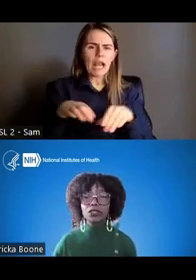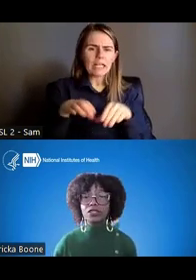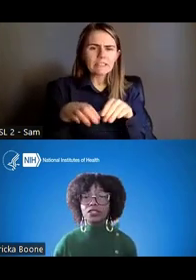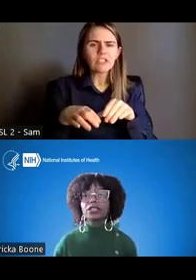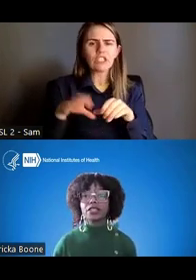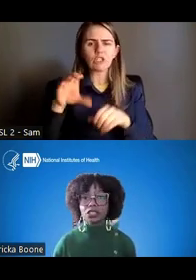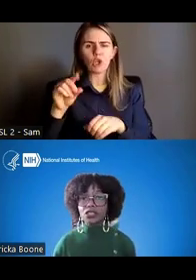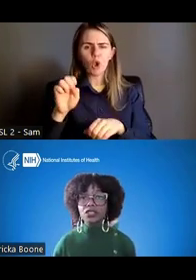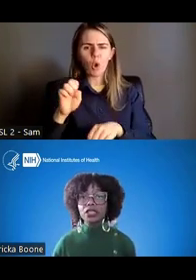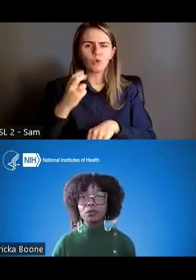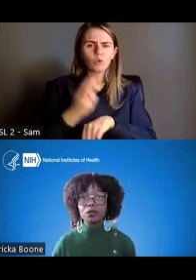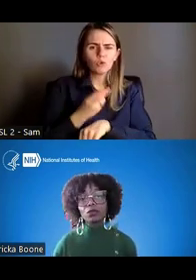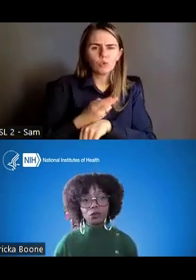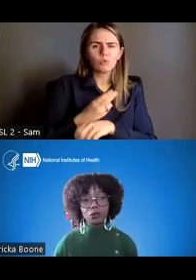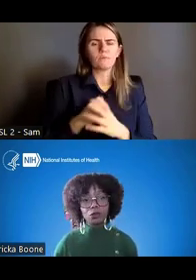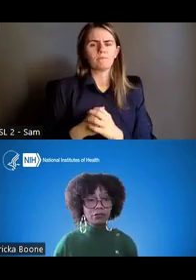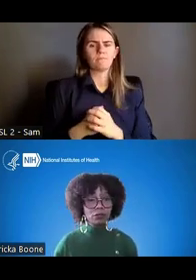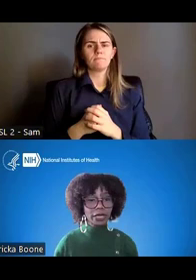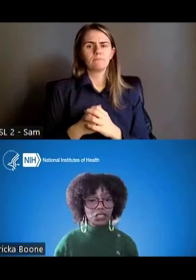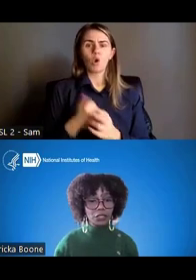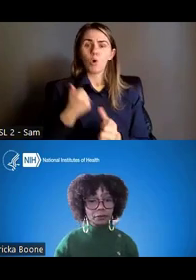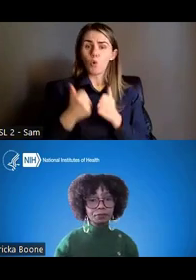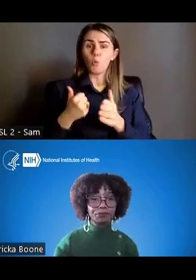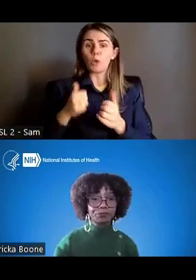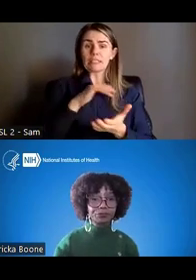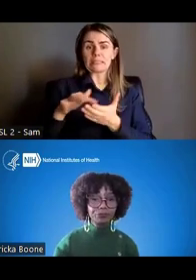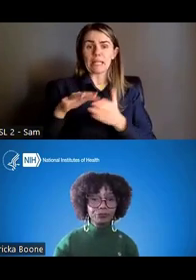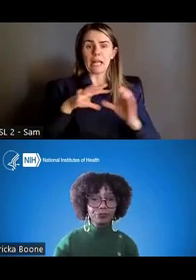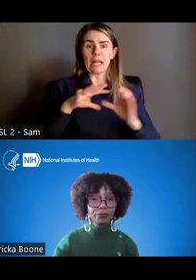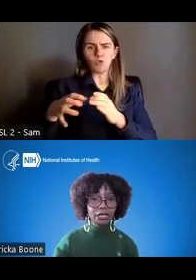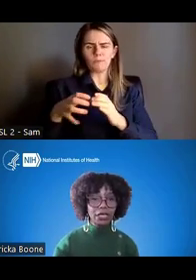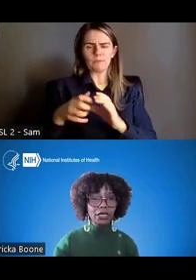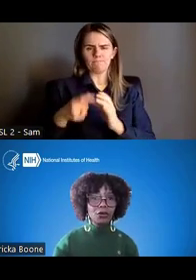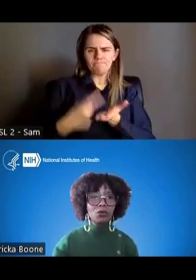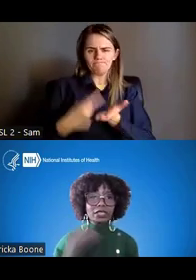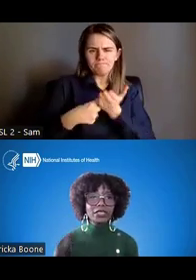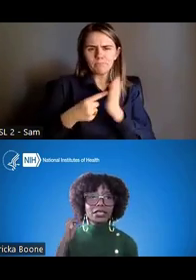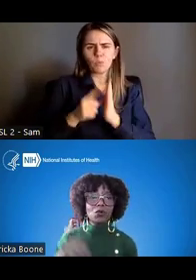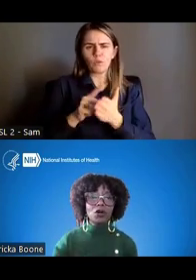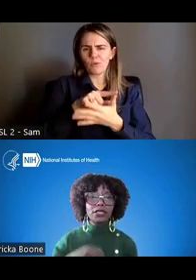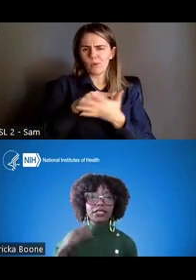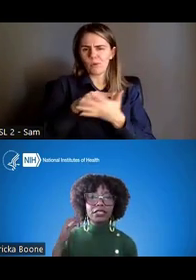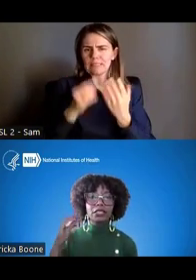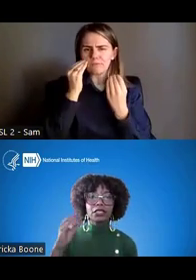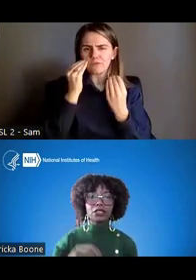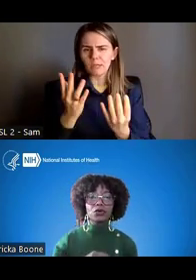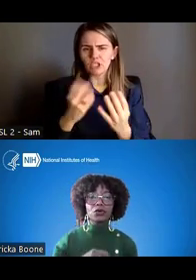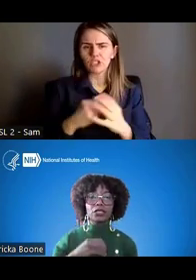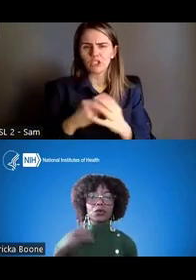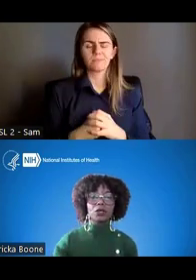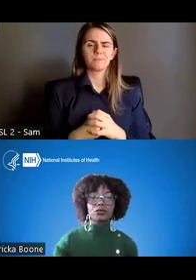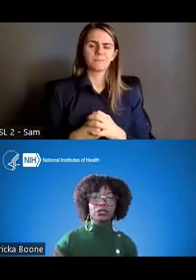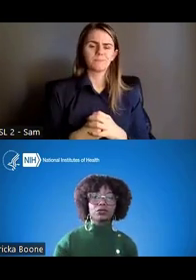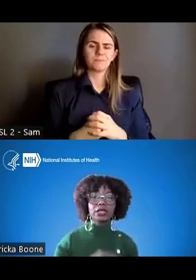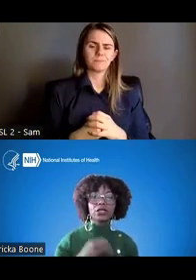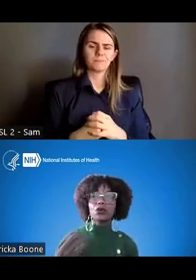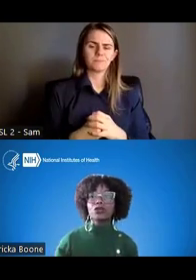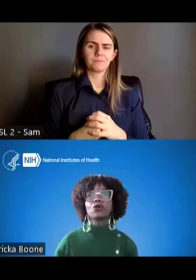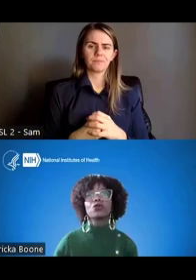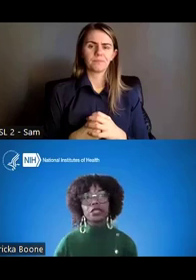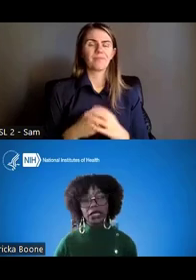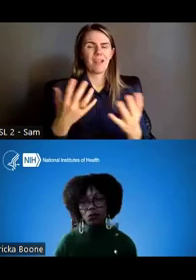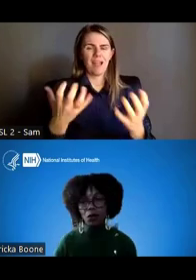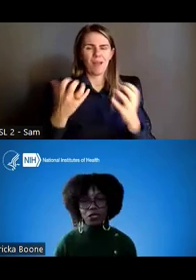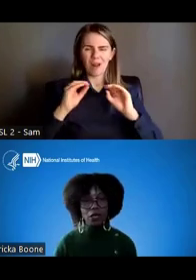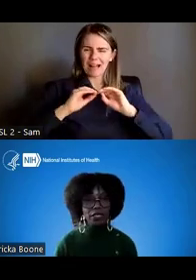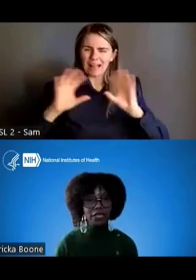it? What are the study sections that have been reviewing this information? One thing that I want to get clear or that I want to reiterate over